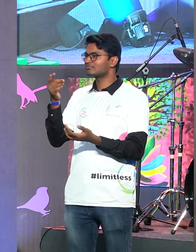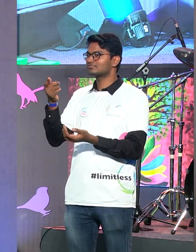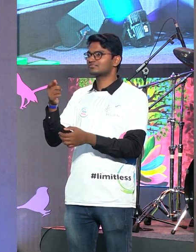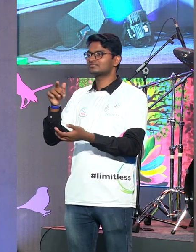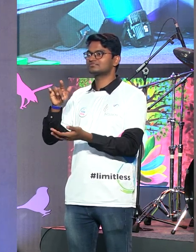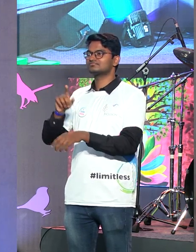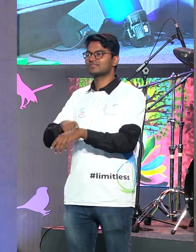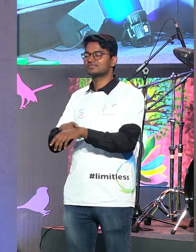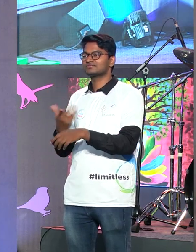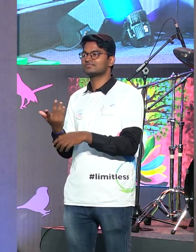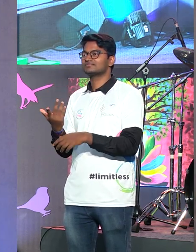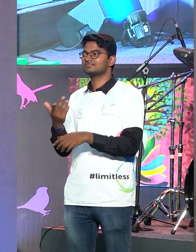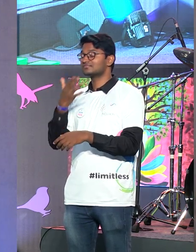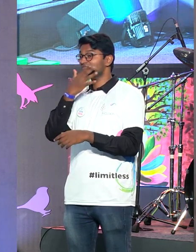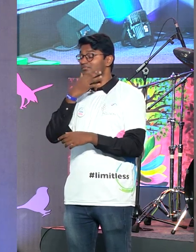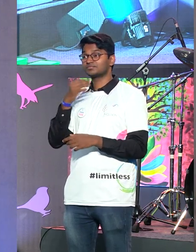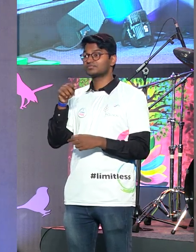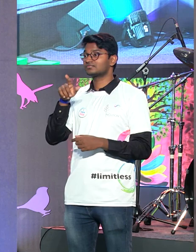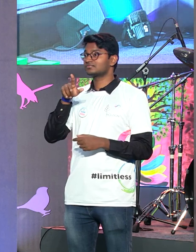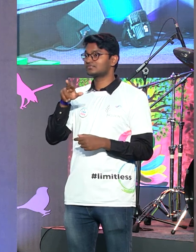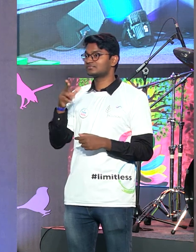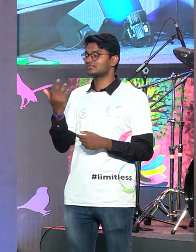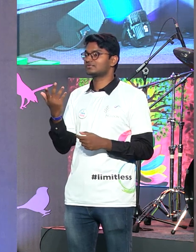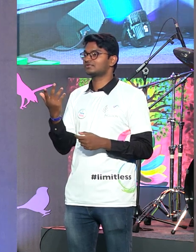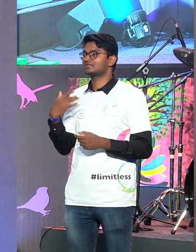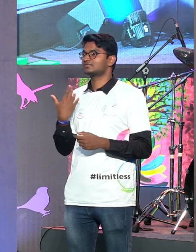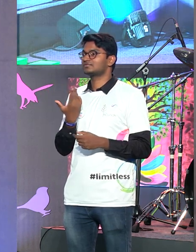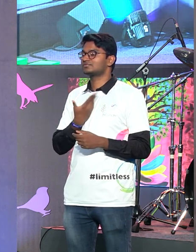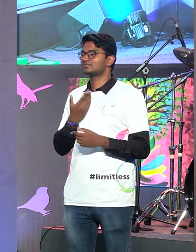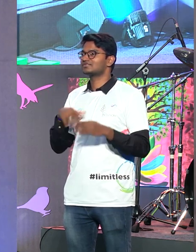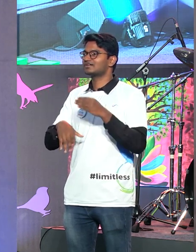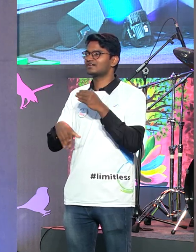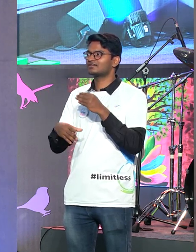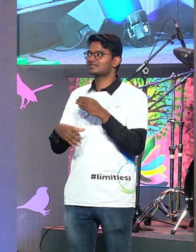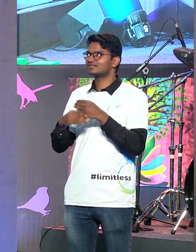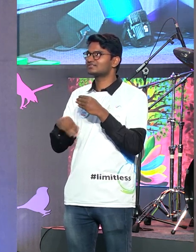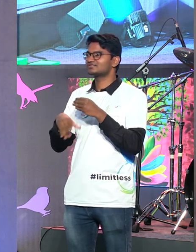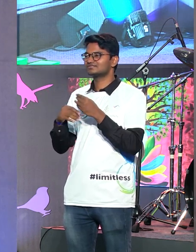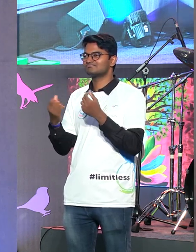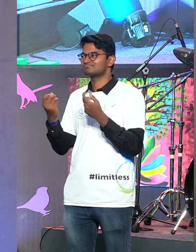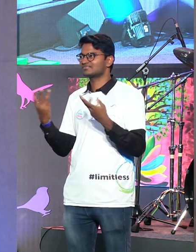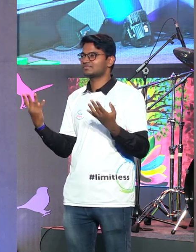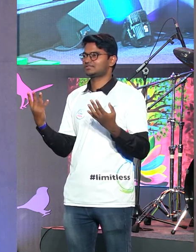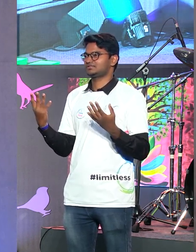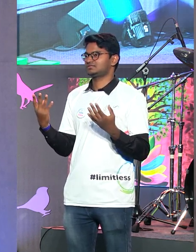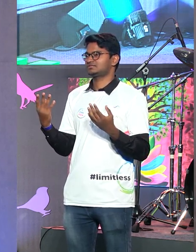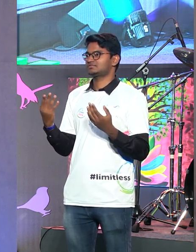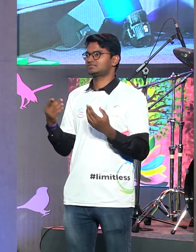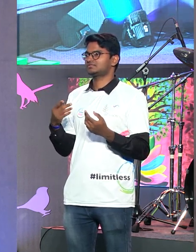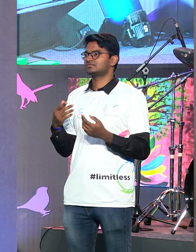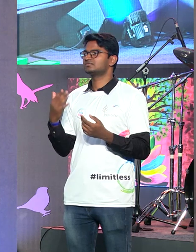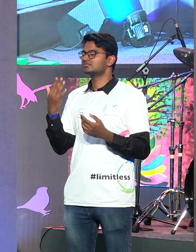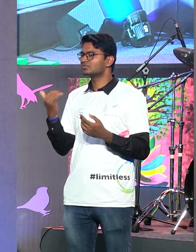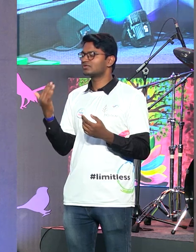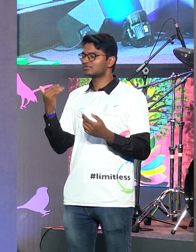not just physical. Beauty, obviously, why do we attach it to so many different things? Is it vibration? What is